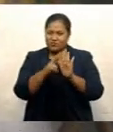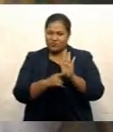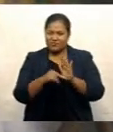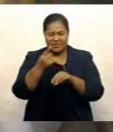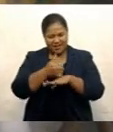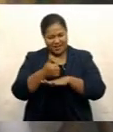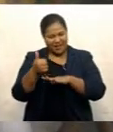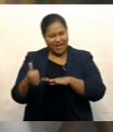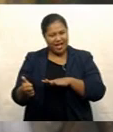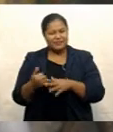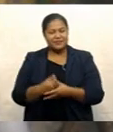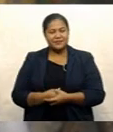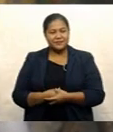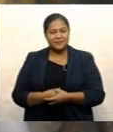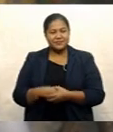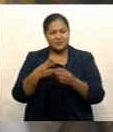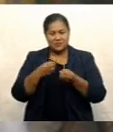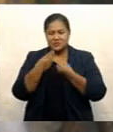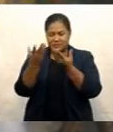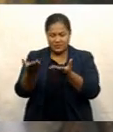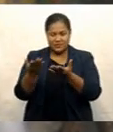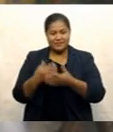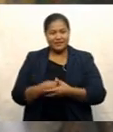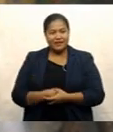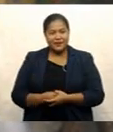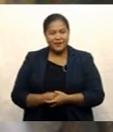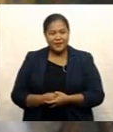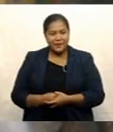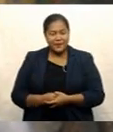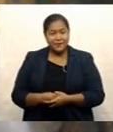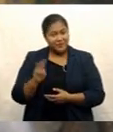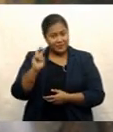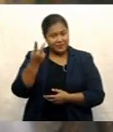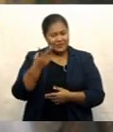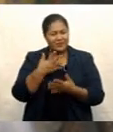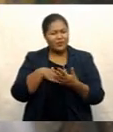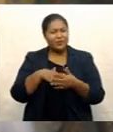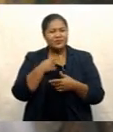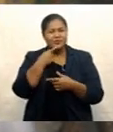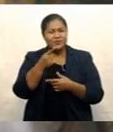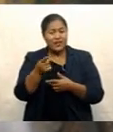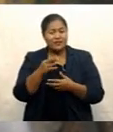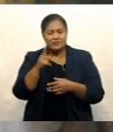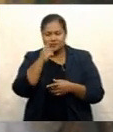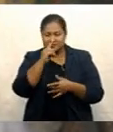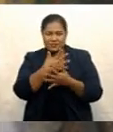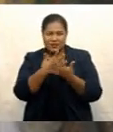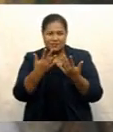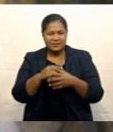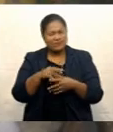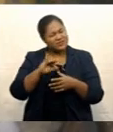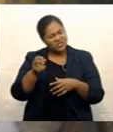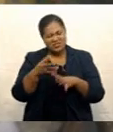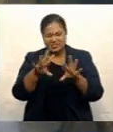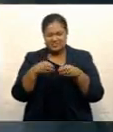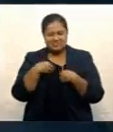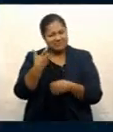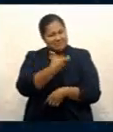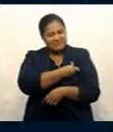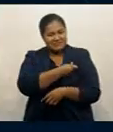is just informing. And secondly, I would like to just to tell the public is to just to get